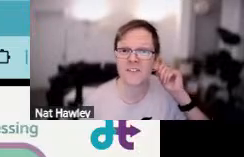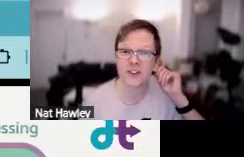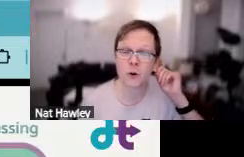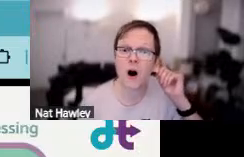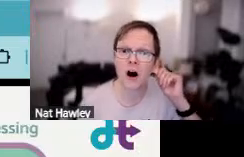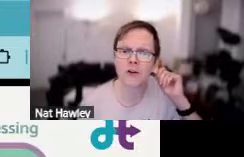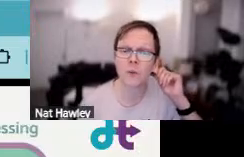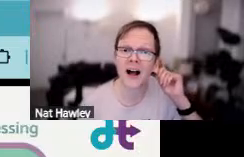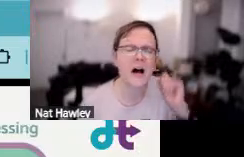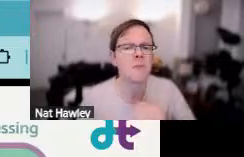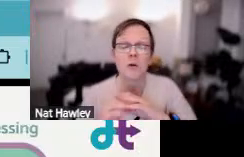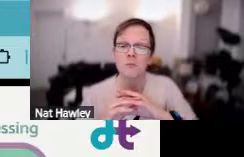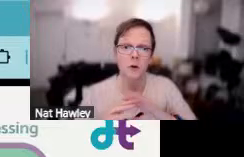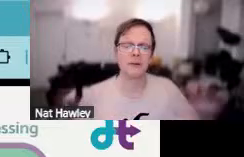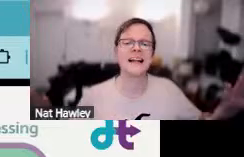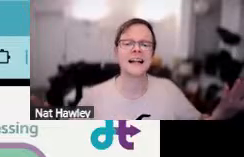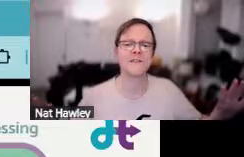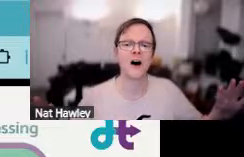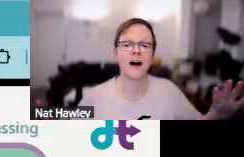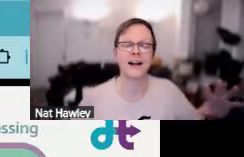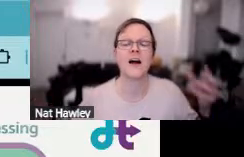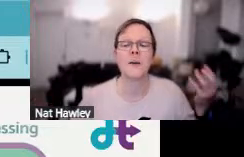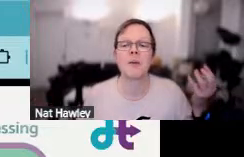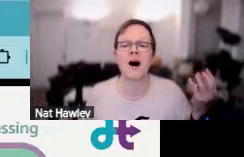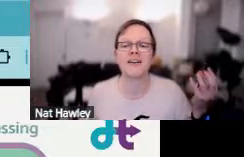the physical hardware, completely fine, but